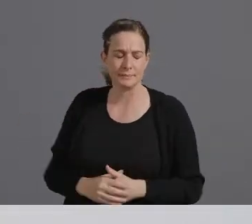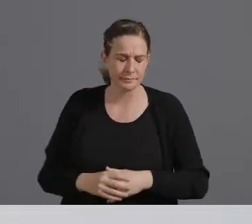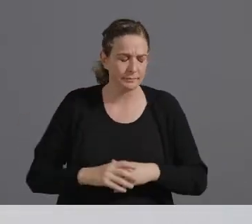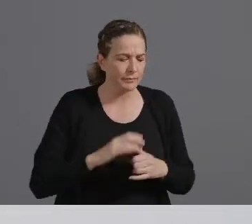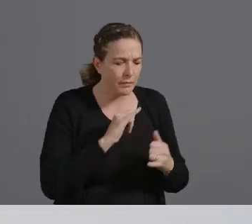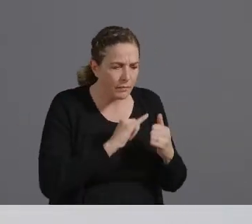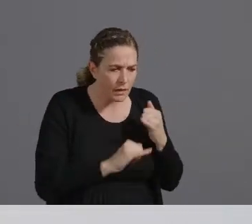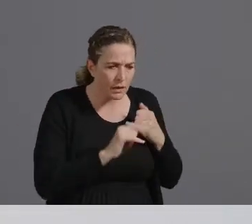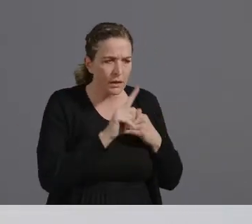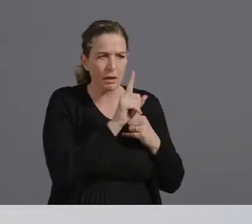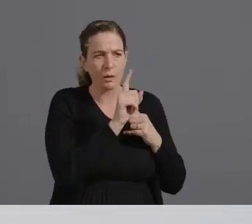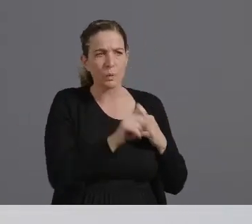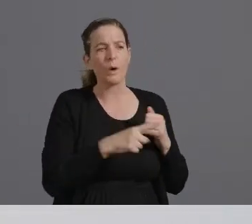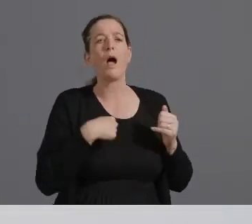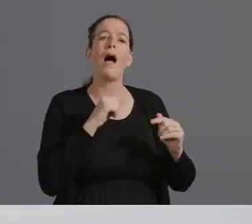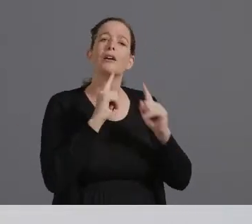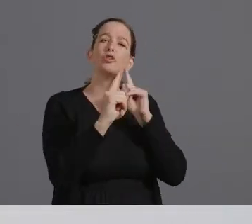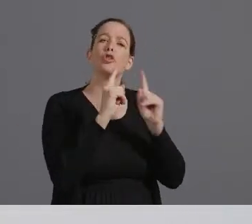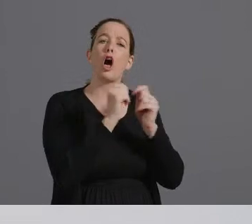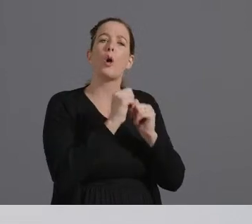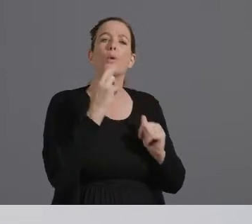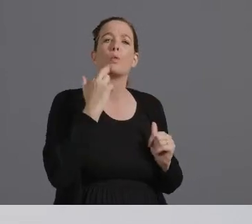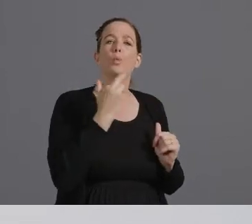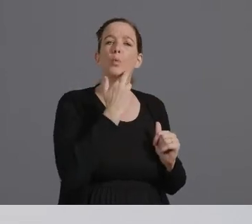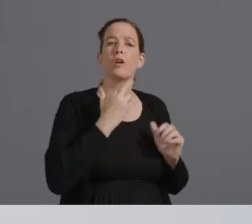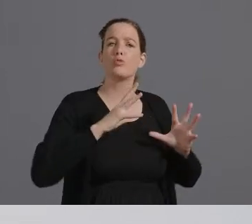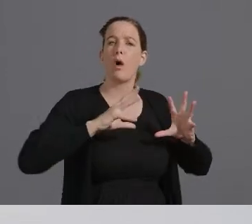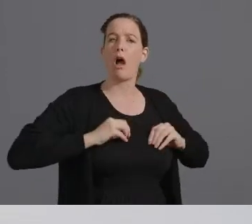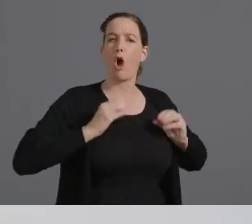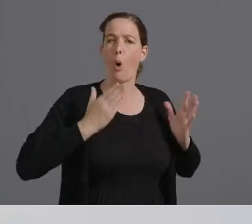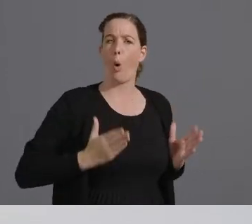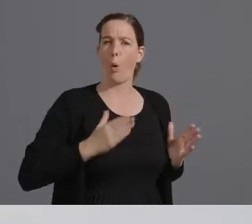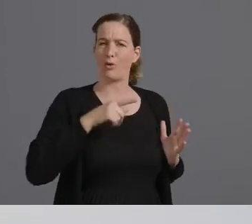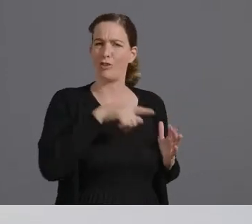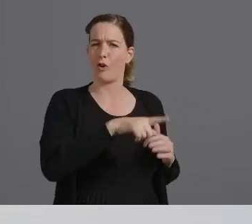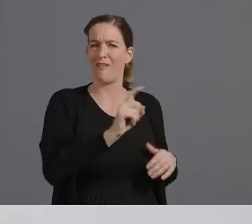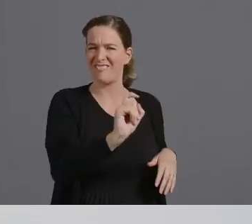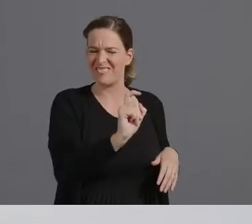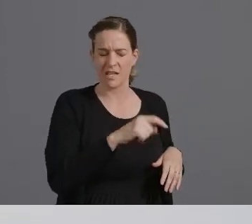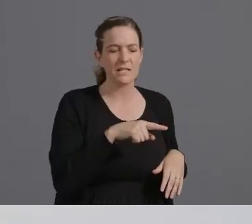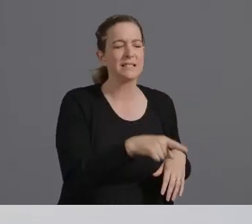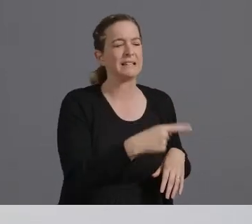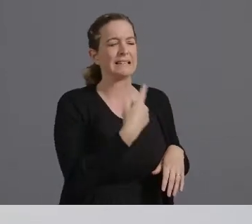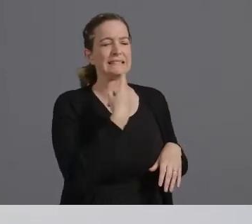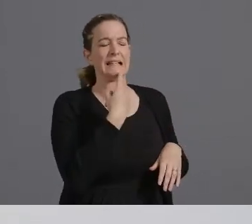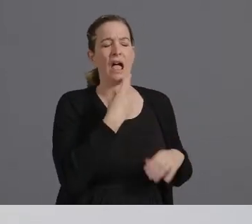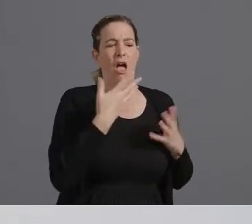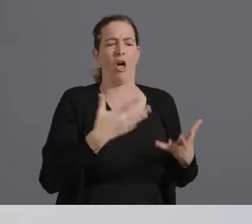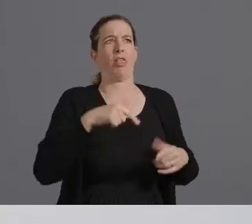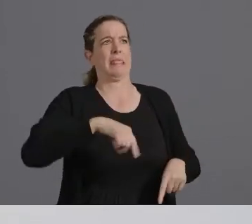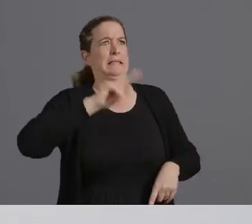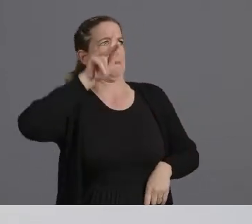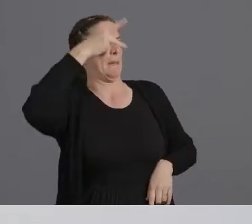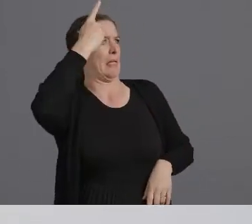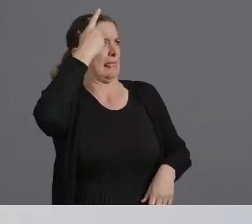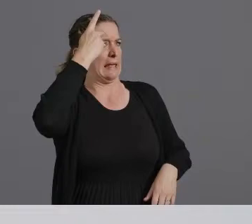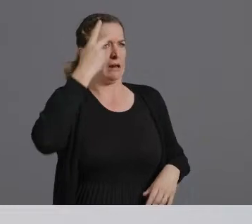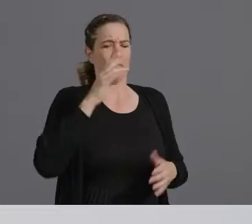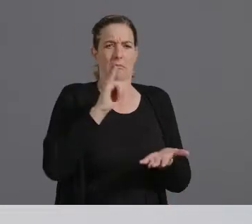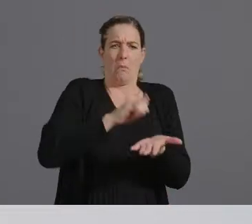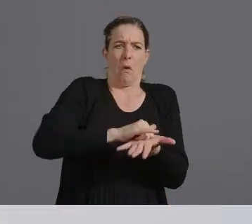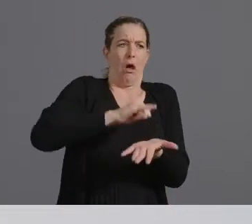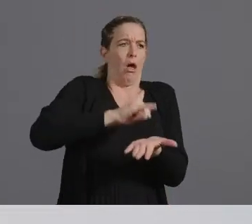in downtown Phoenix who says this is just purely political. There's no way for their restaurant to